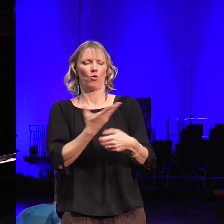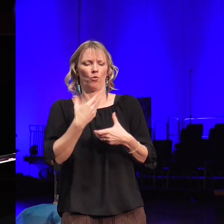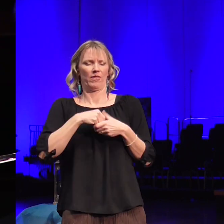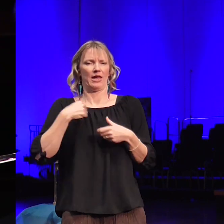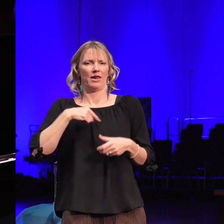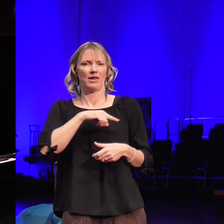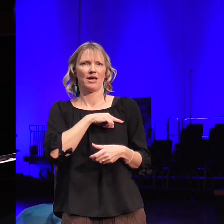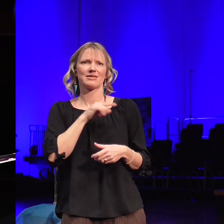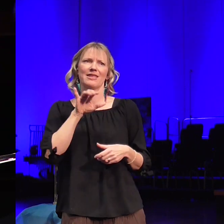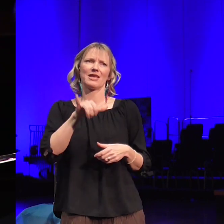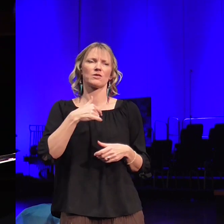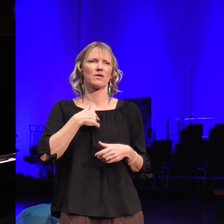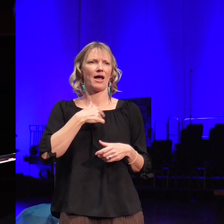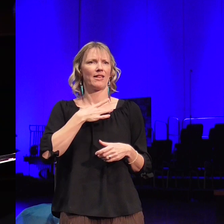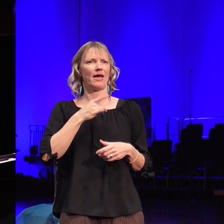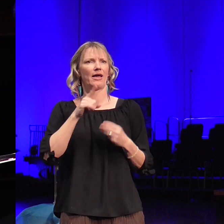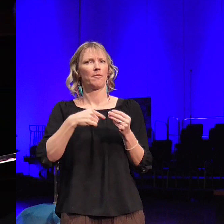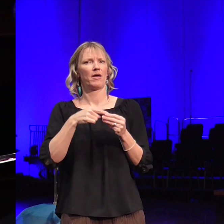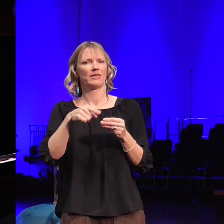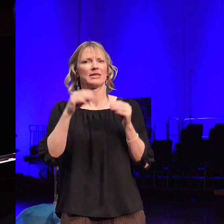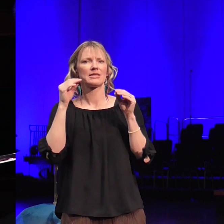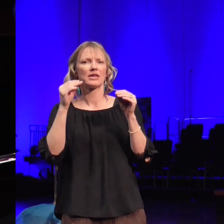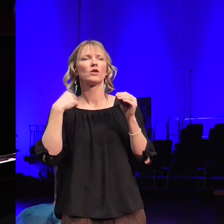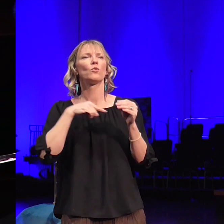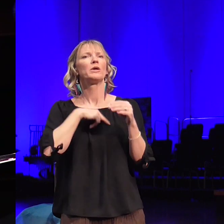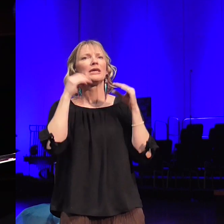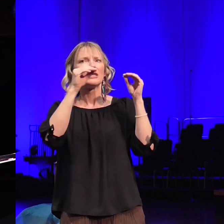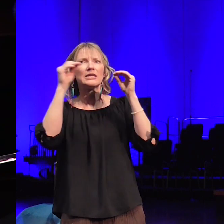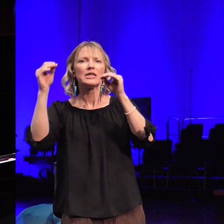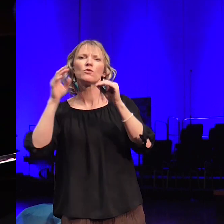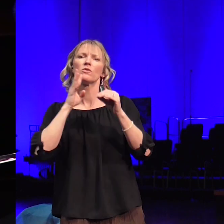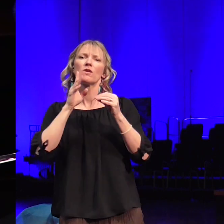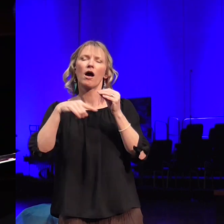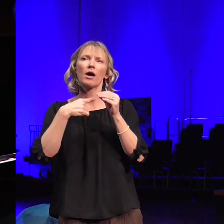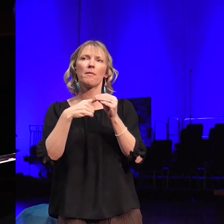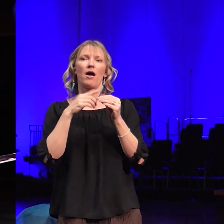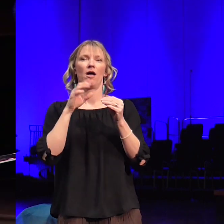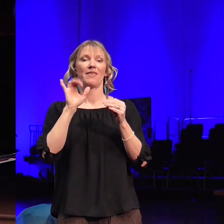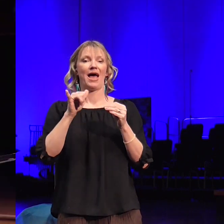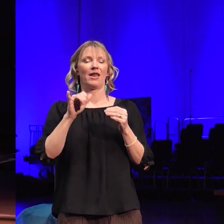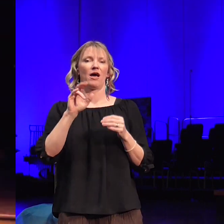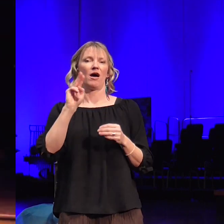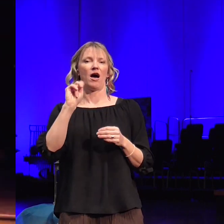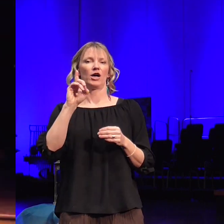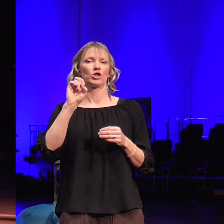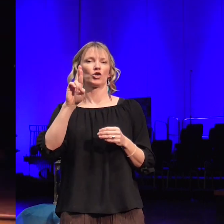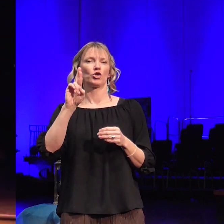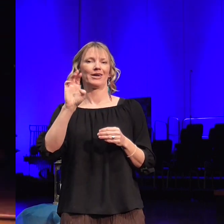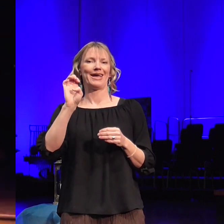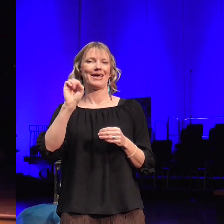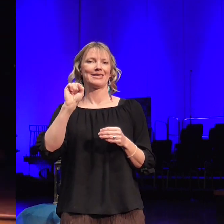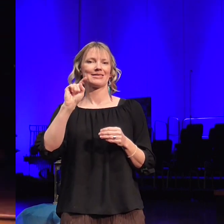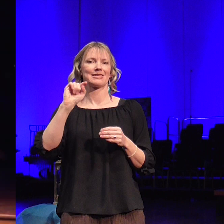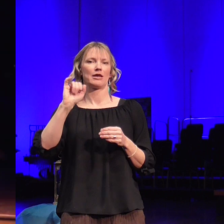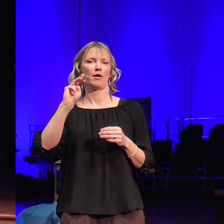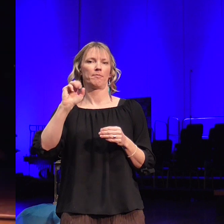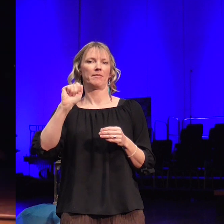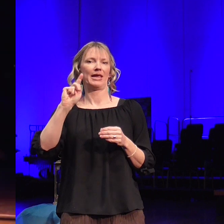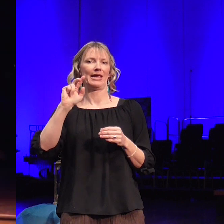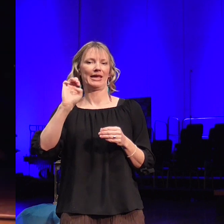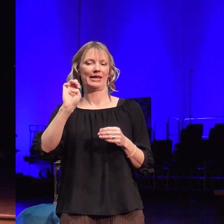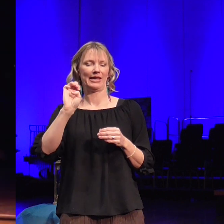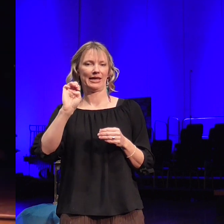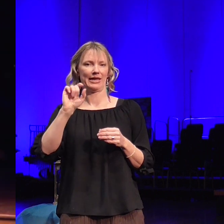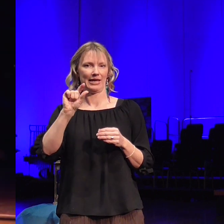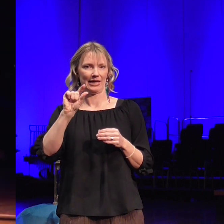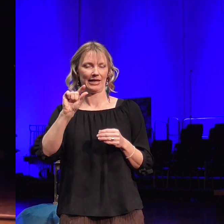teaching, is that we teach and talk about stopping that underestimation. And we know we're underestimating that power